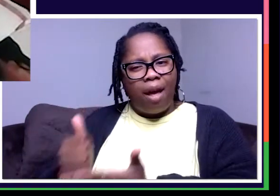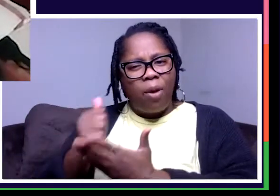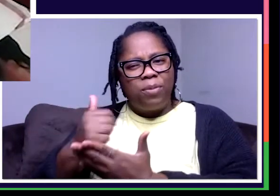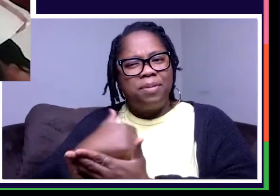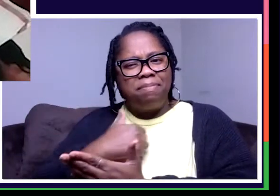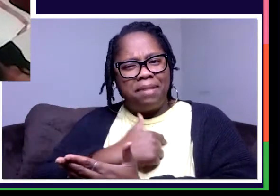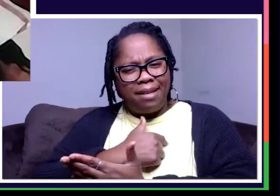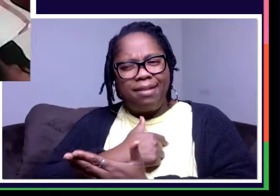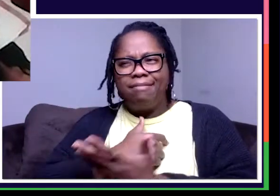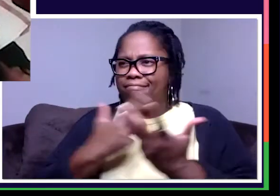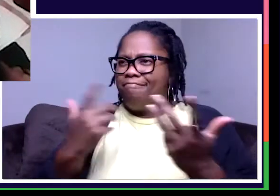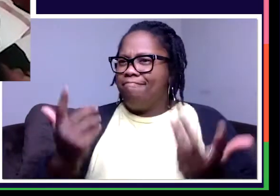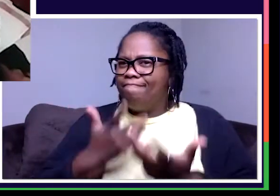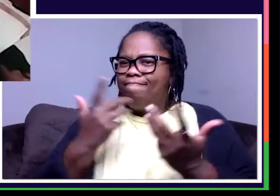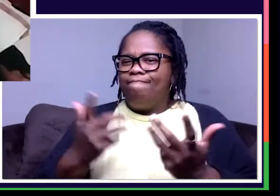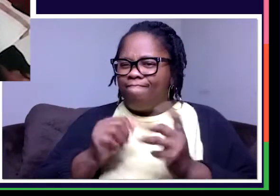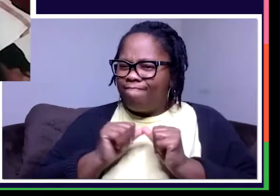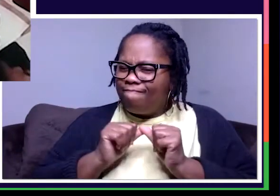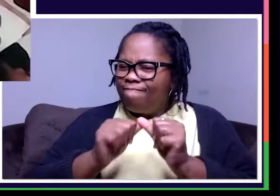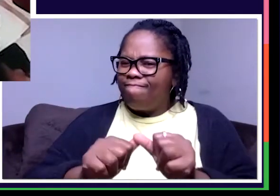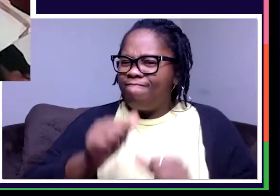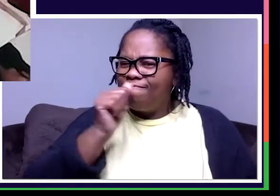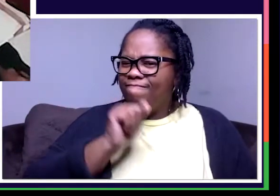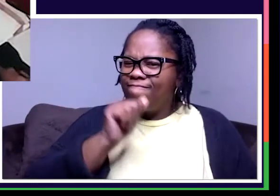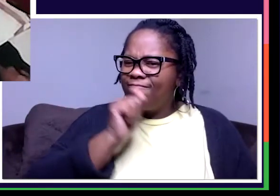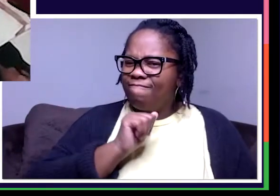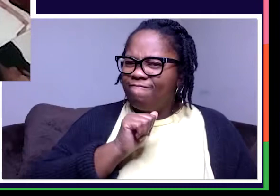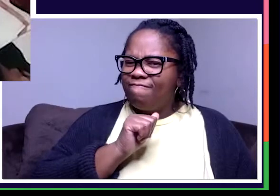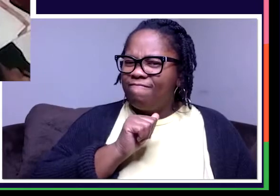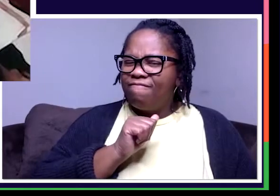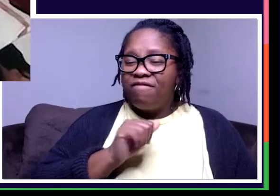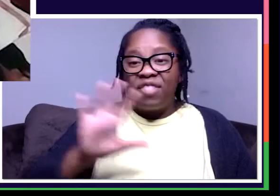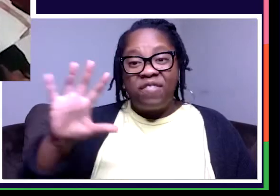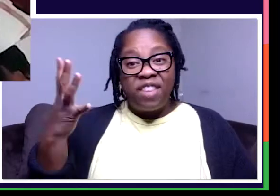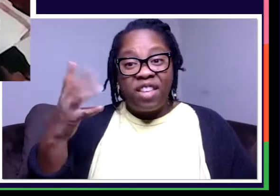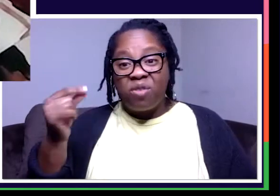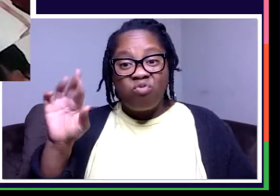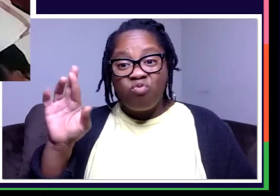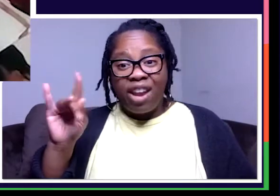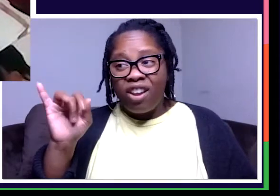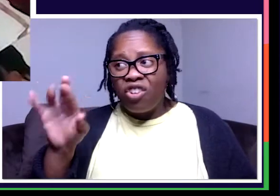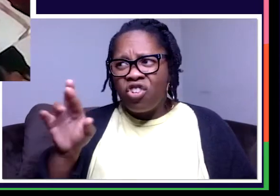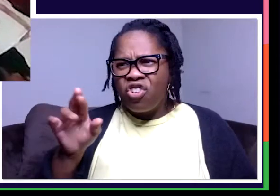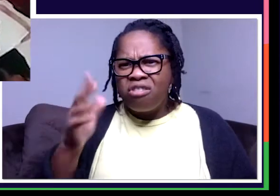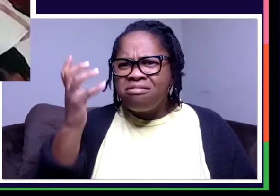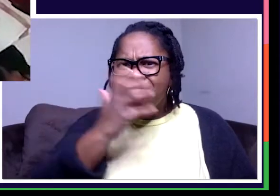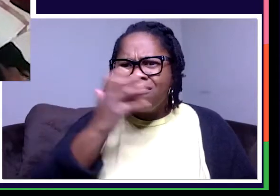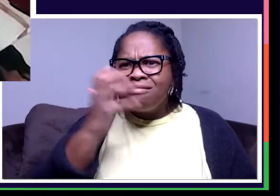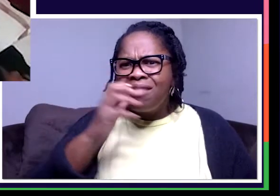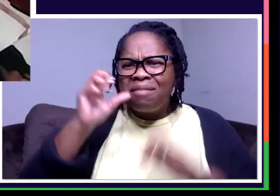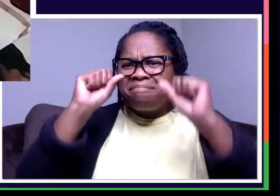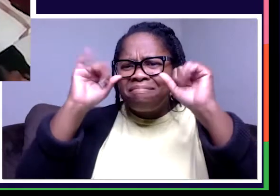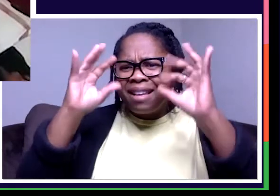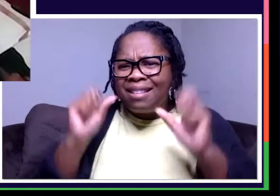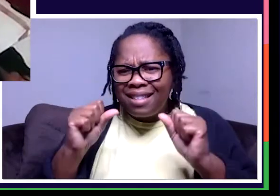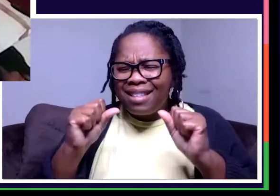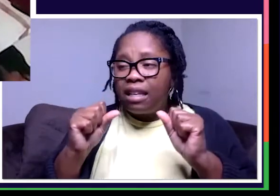that keep pushing me through. This was the most amazing thing I have ever had a 5th grader